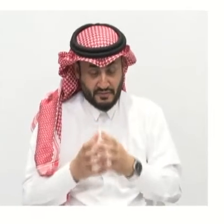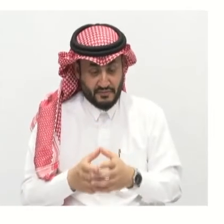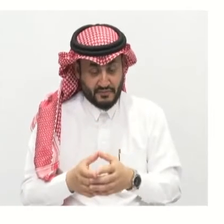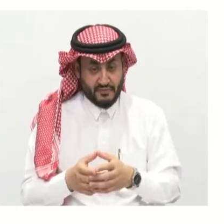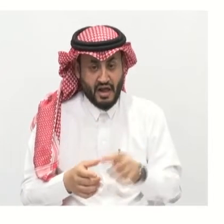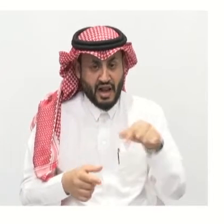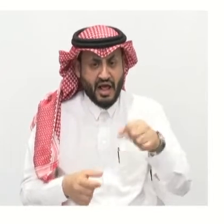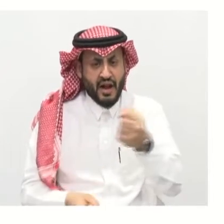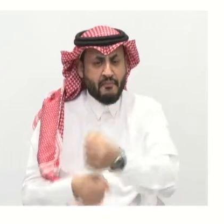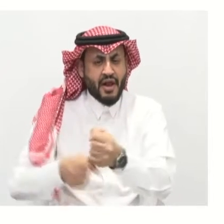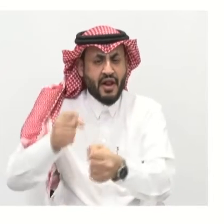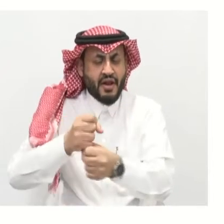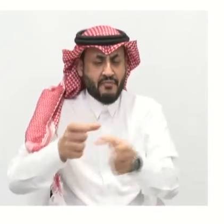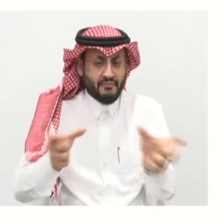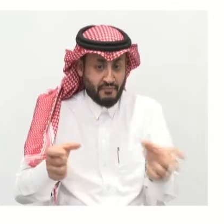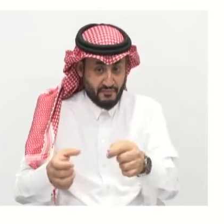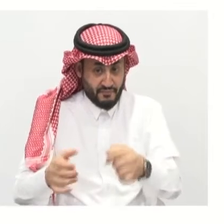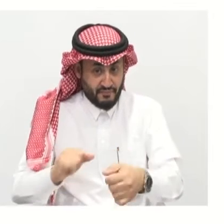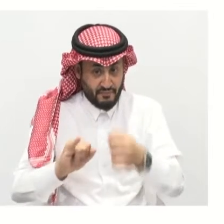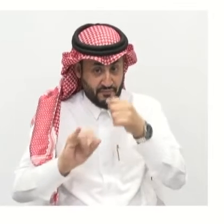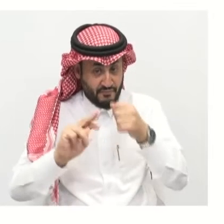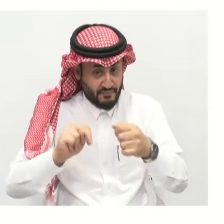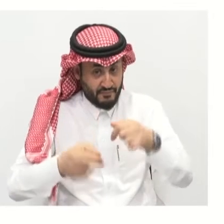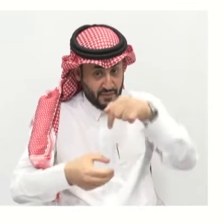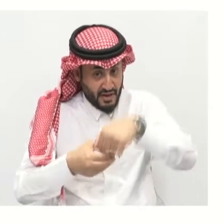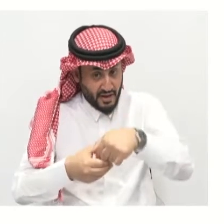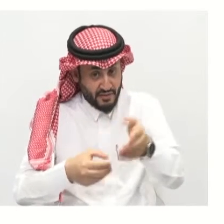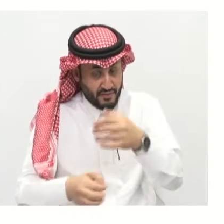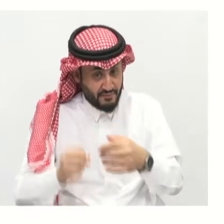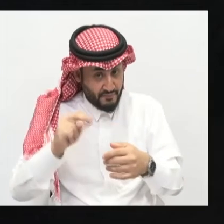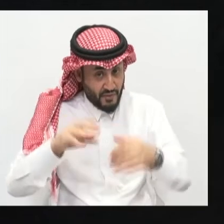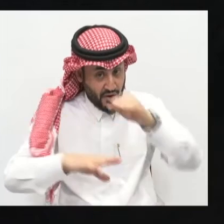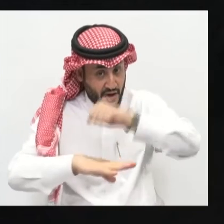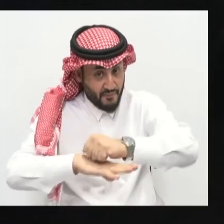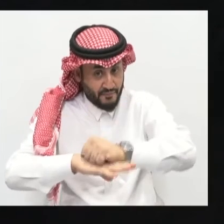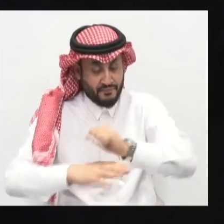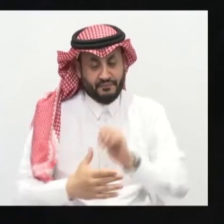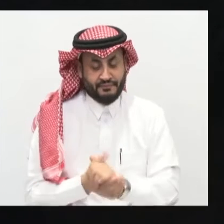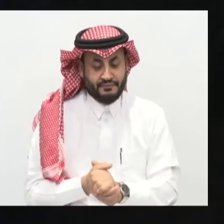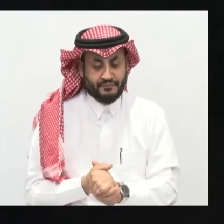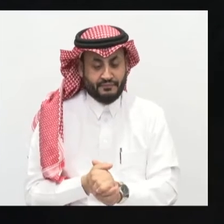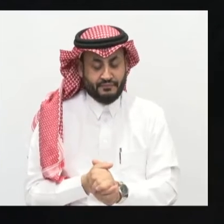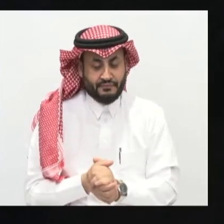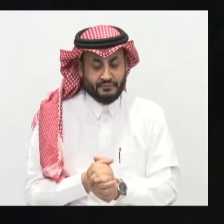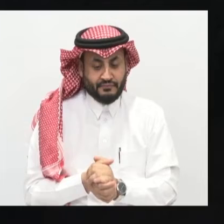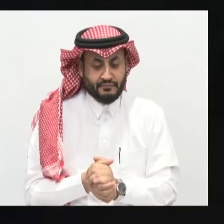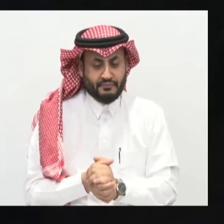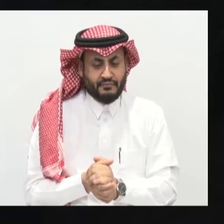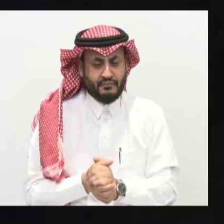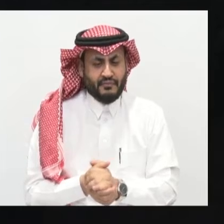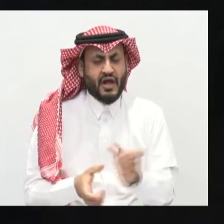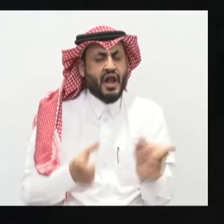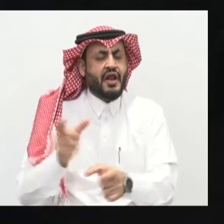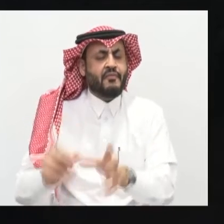make sentences using in and on. Do you remember when we talked about in and on? What do we use